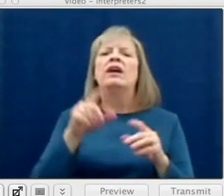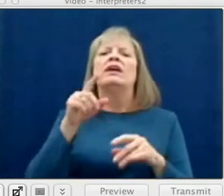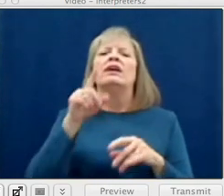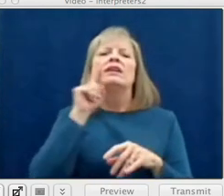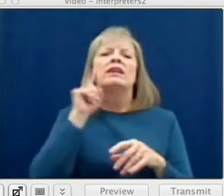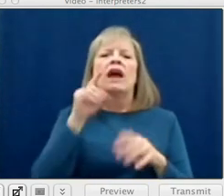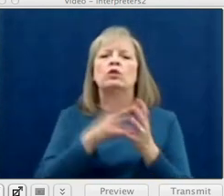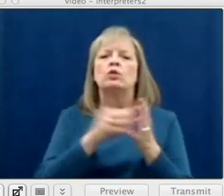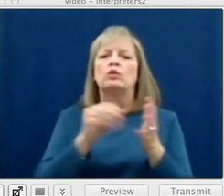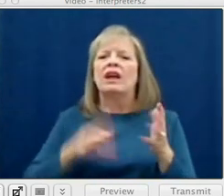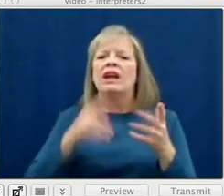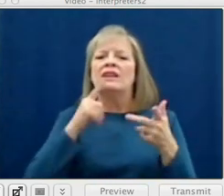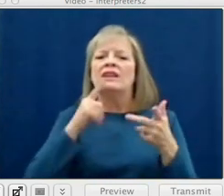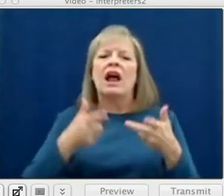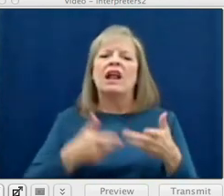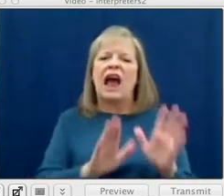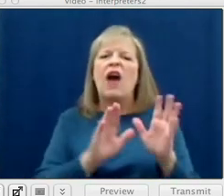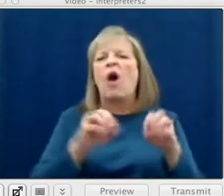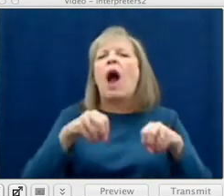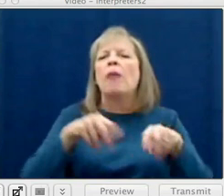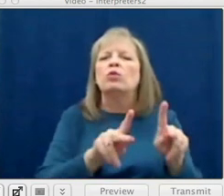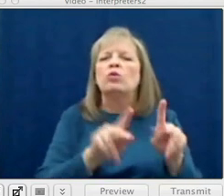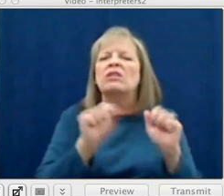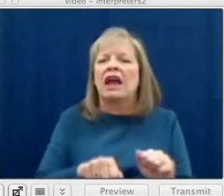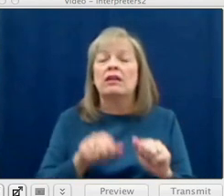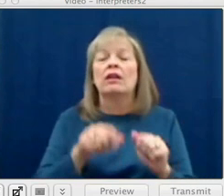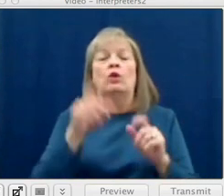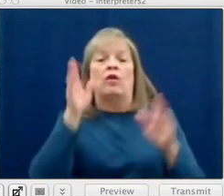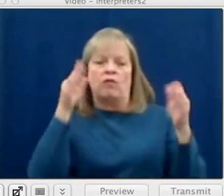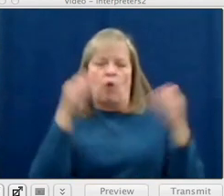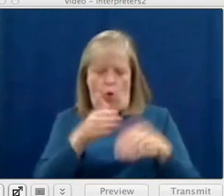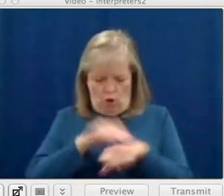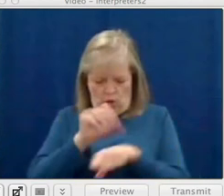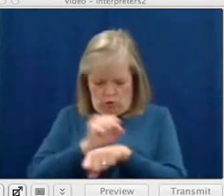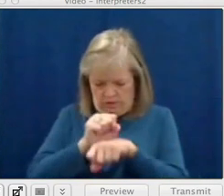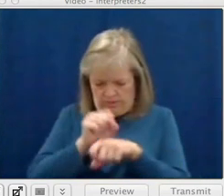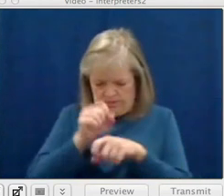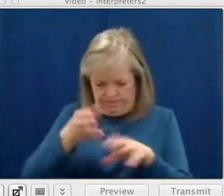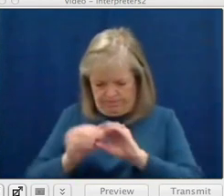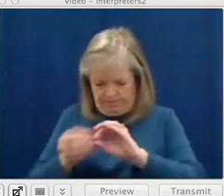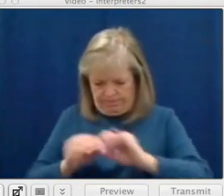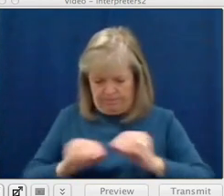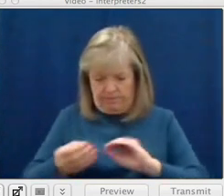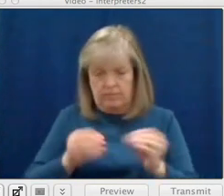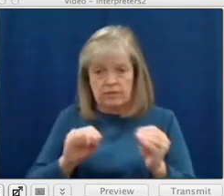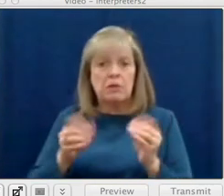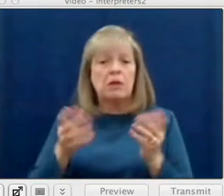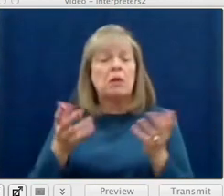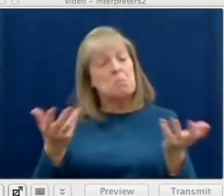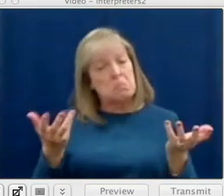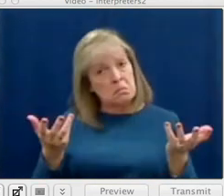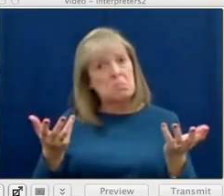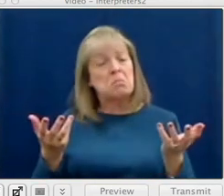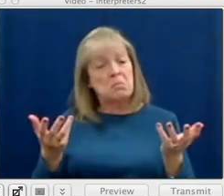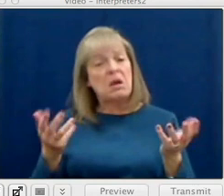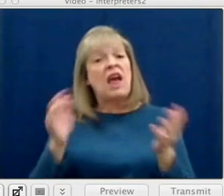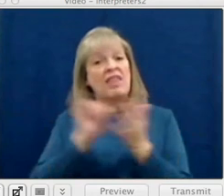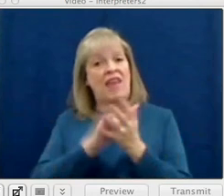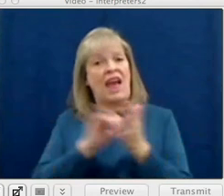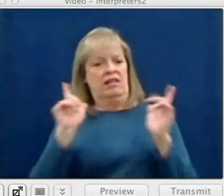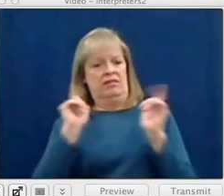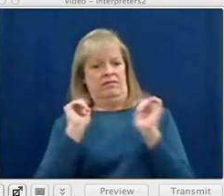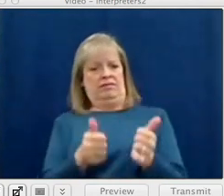opportunity. The deaf student has the opportunity to focus on his current work. okay, which is really that value of laissez-faire.